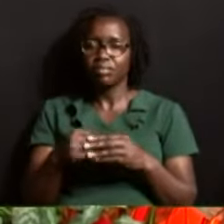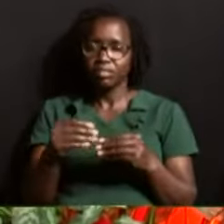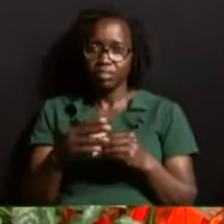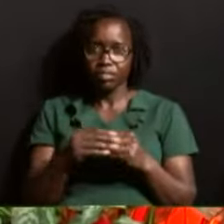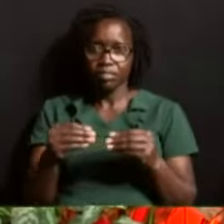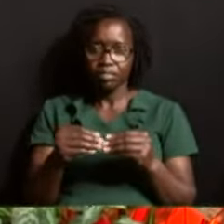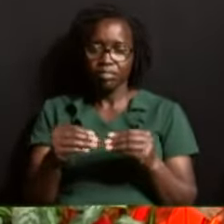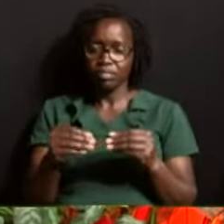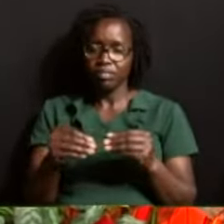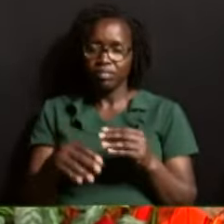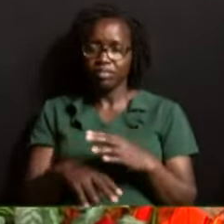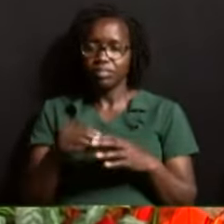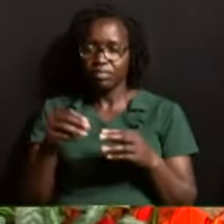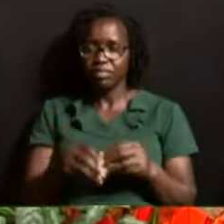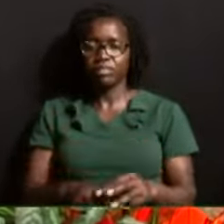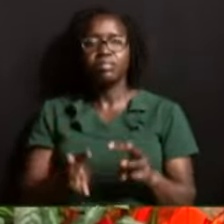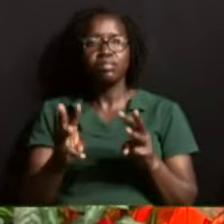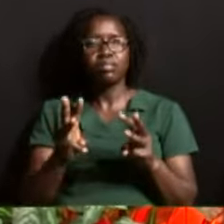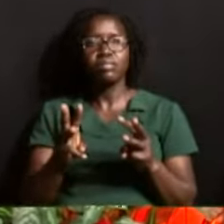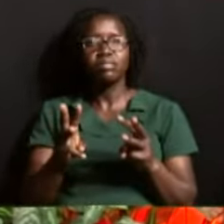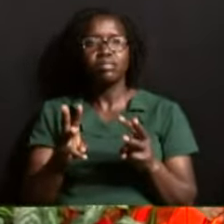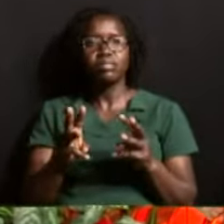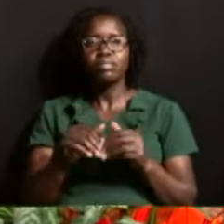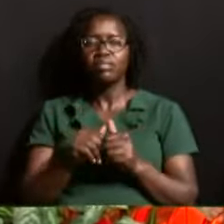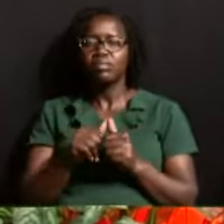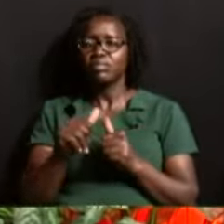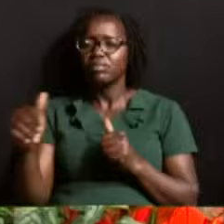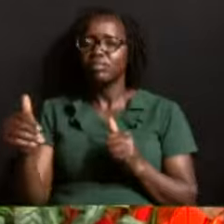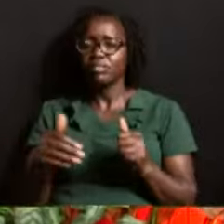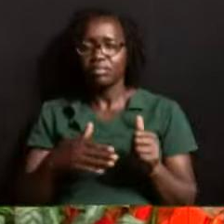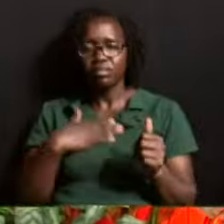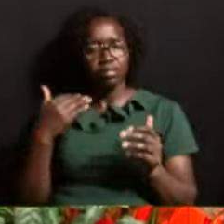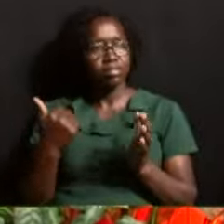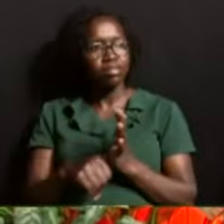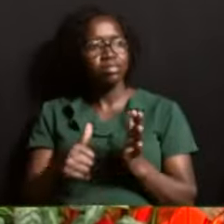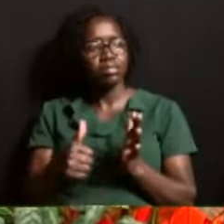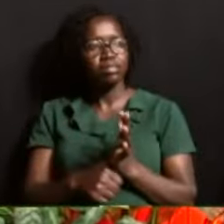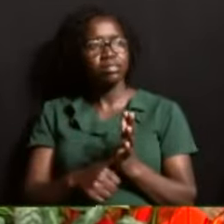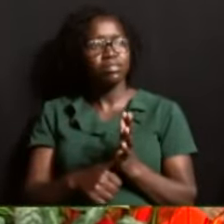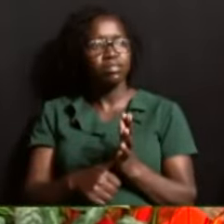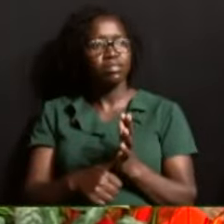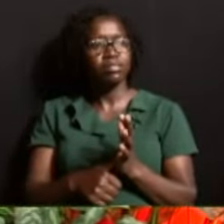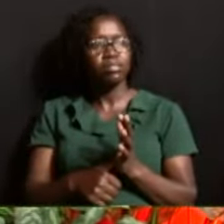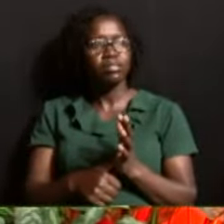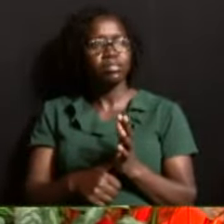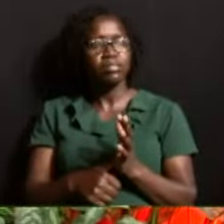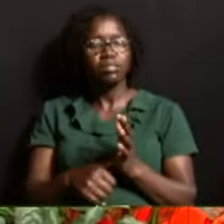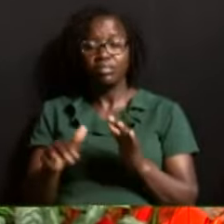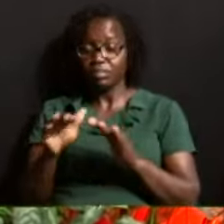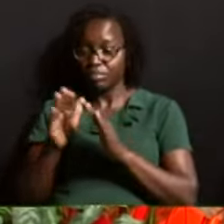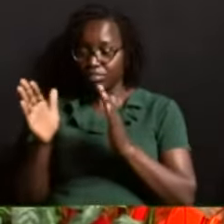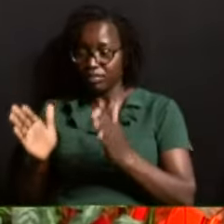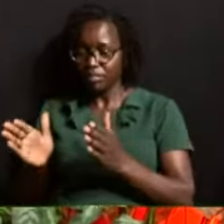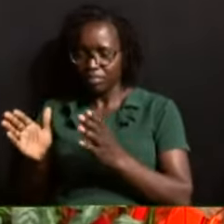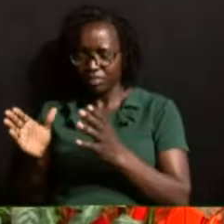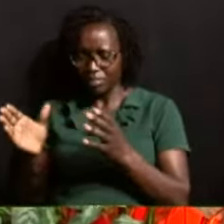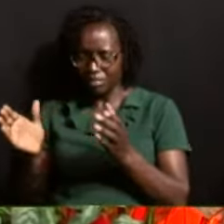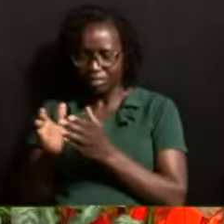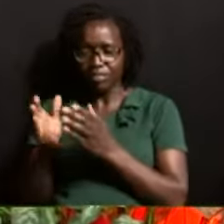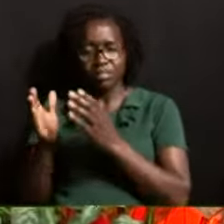to find a way to run away from my problems. That's a pillow she uses. Our